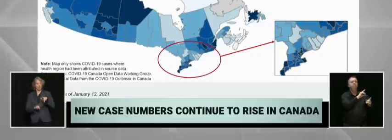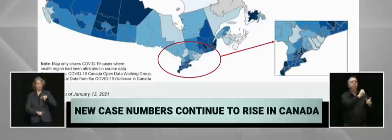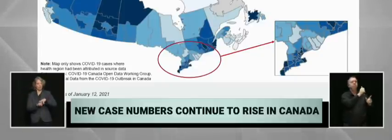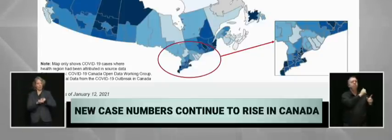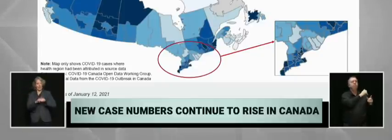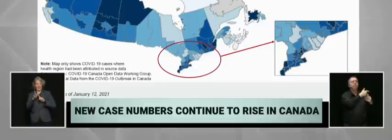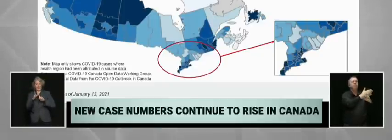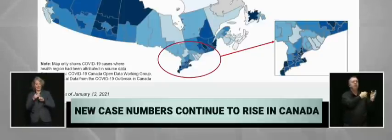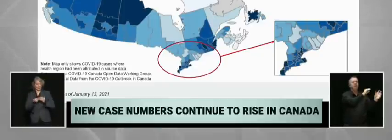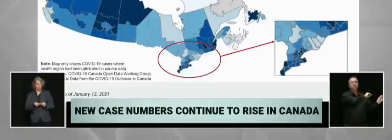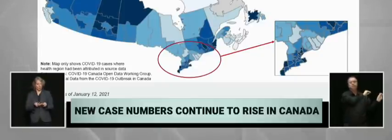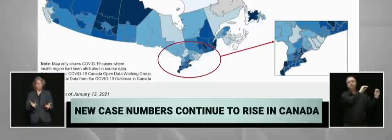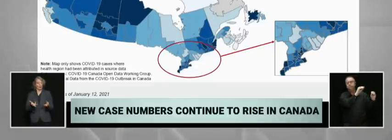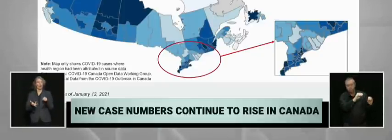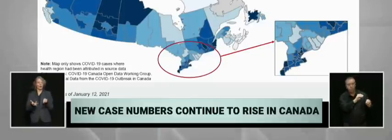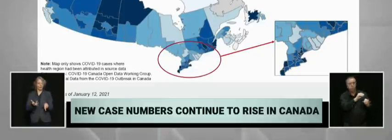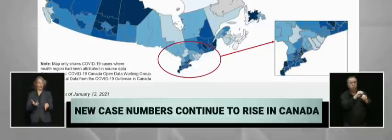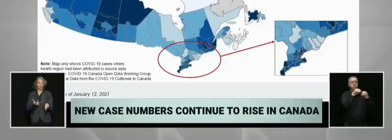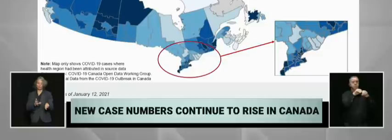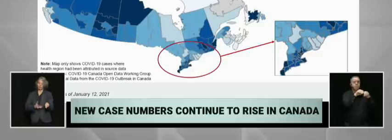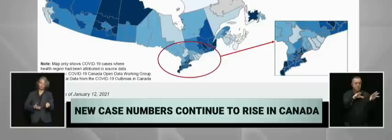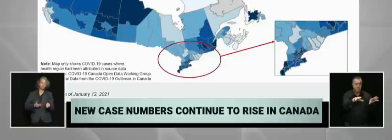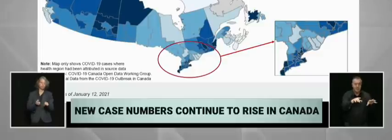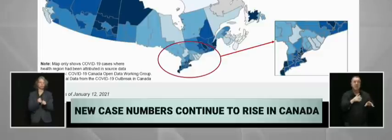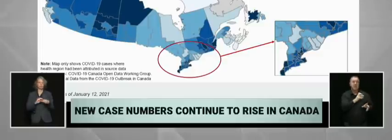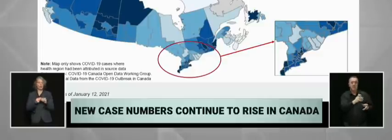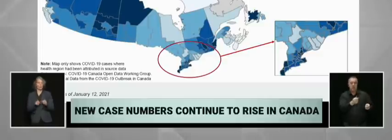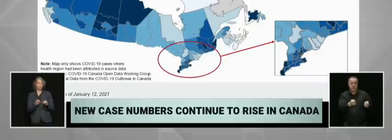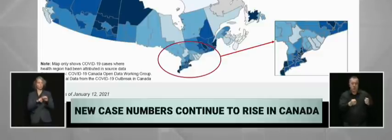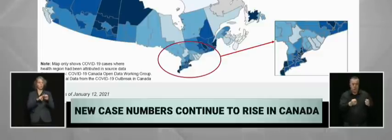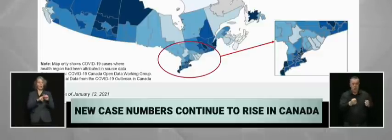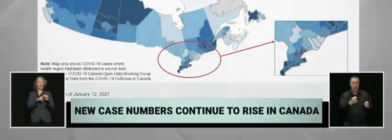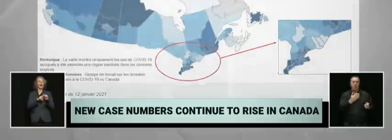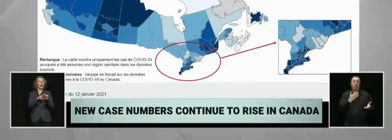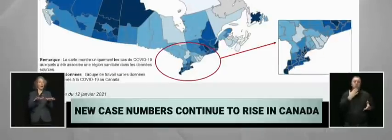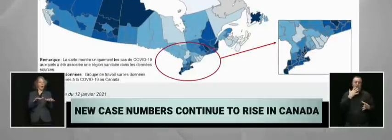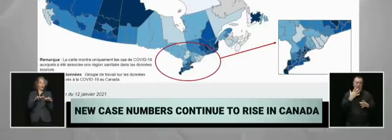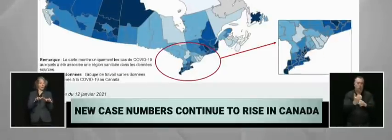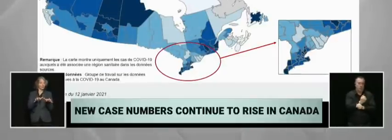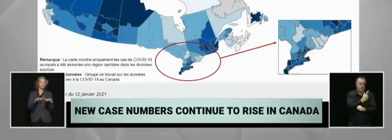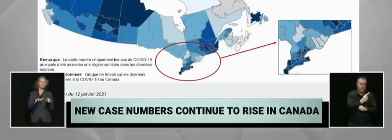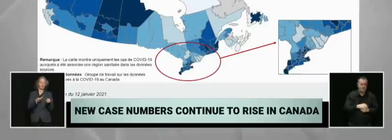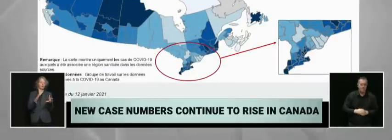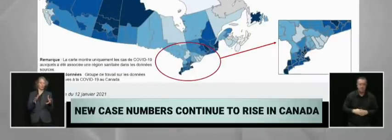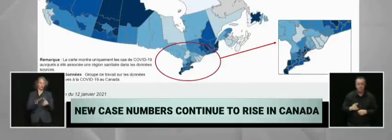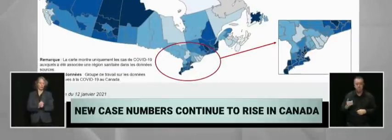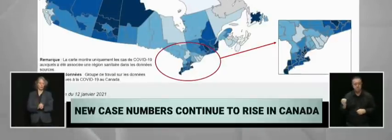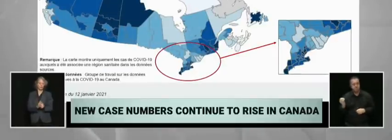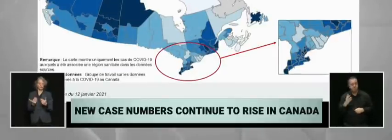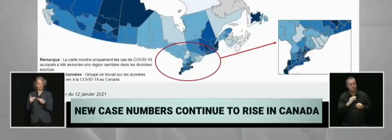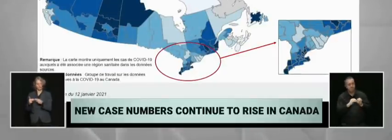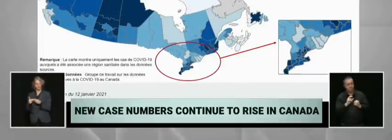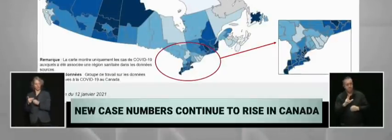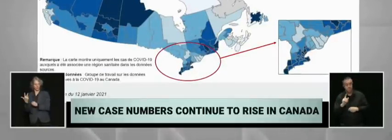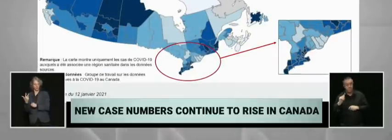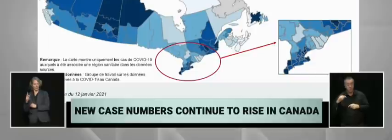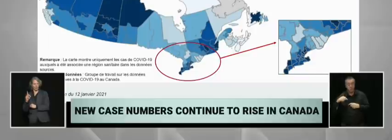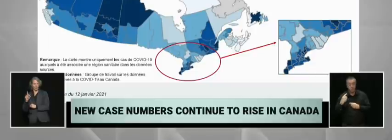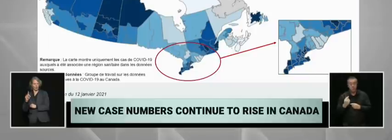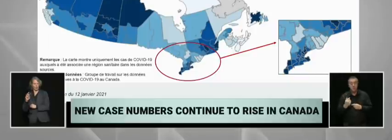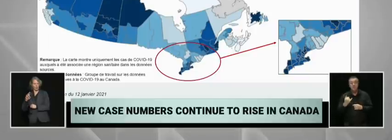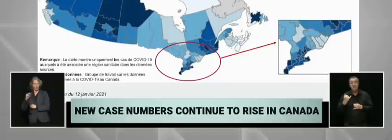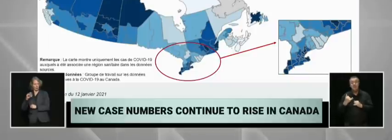cases. Diapositive 3. Depuis la dernière mise à jour de la modélisation, le nombre de régions